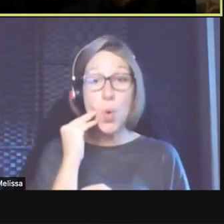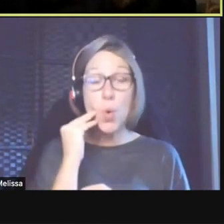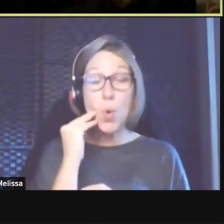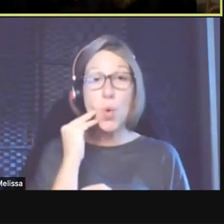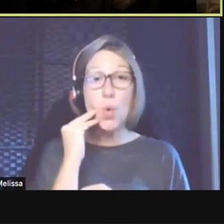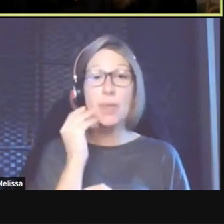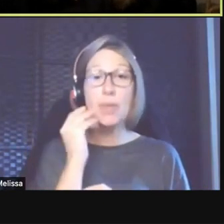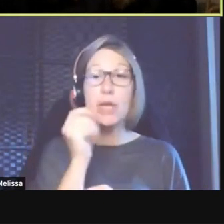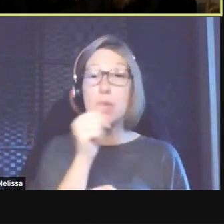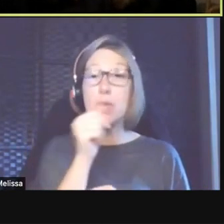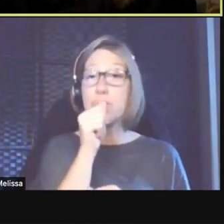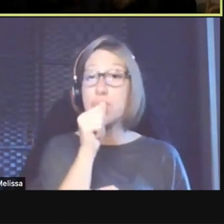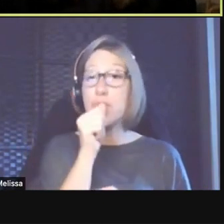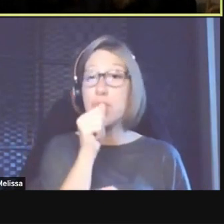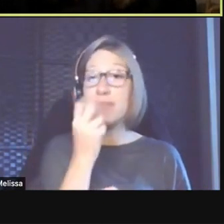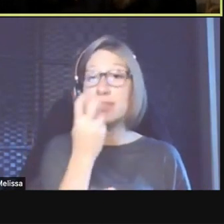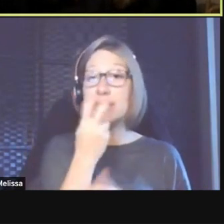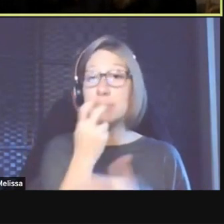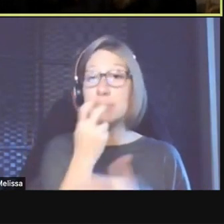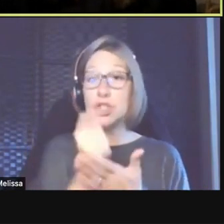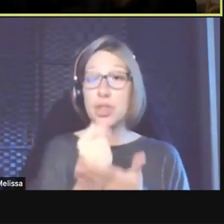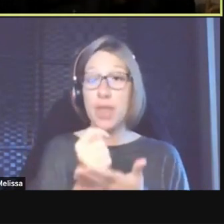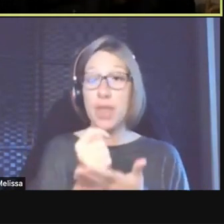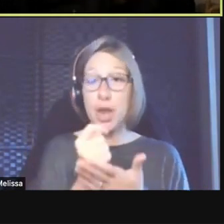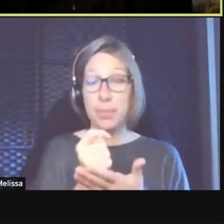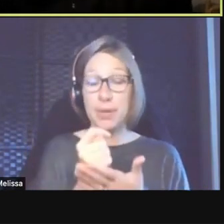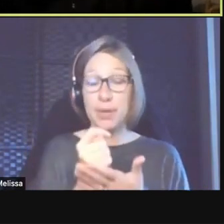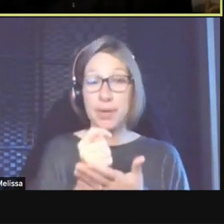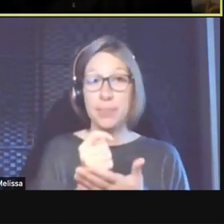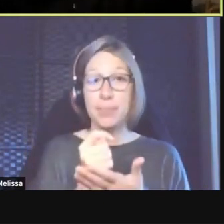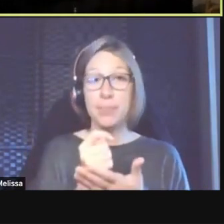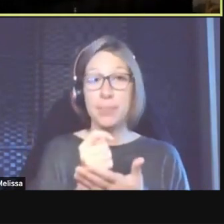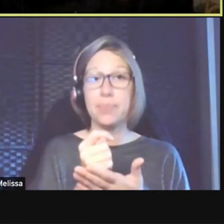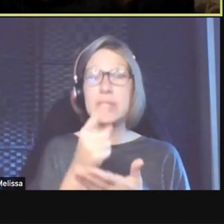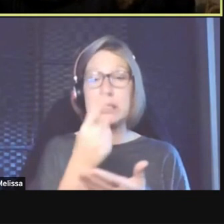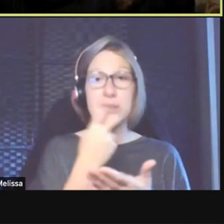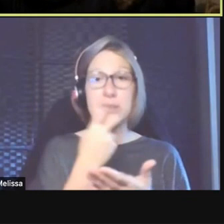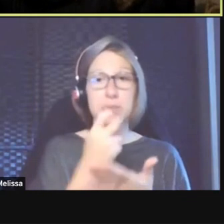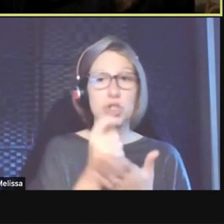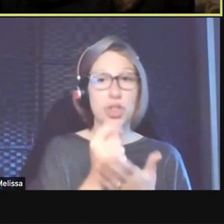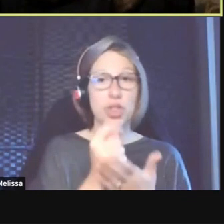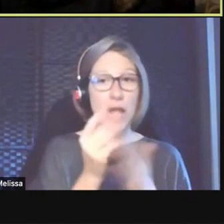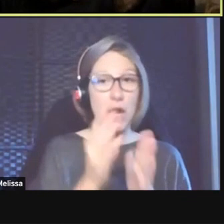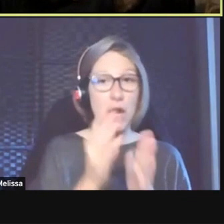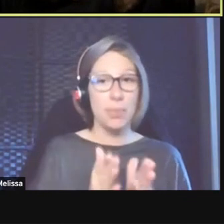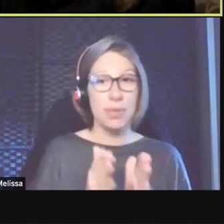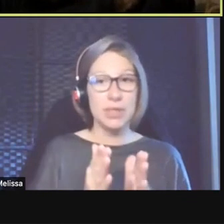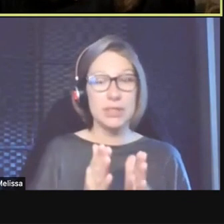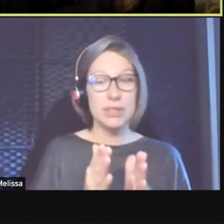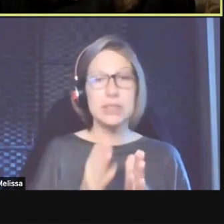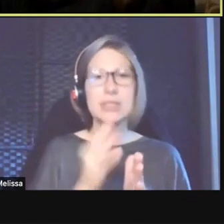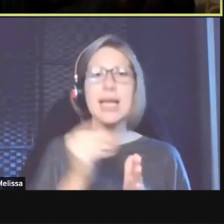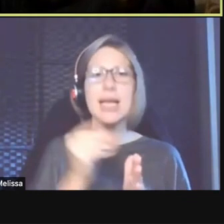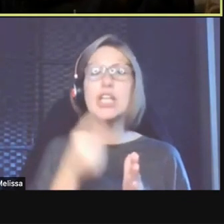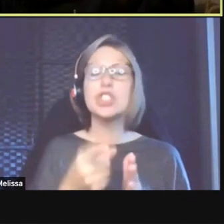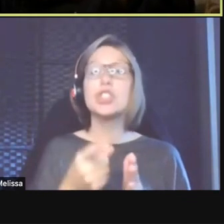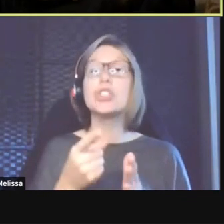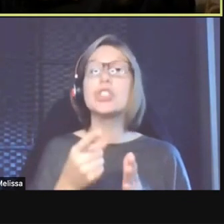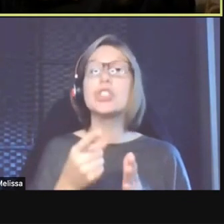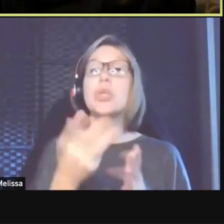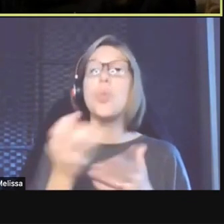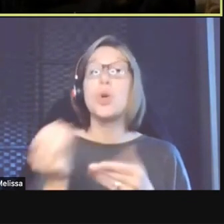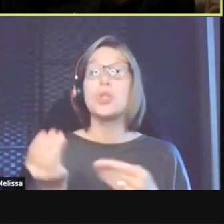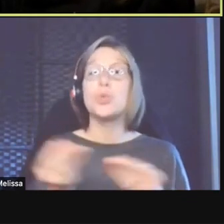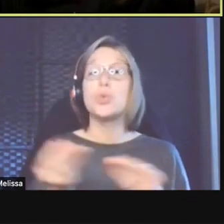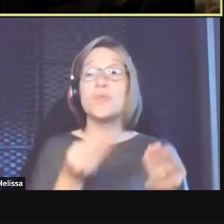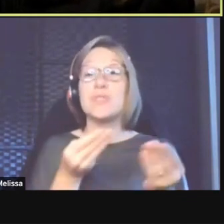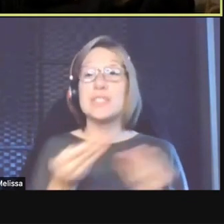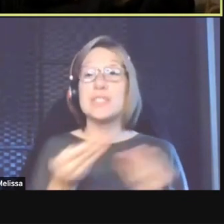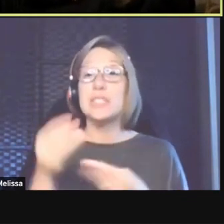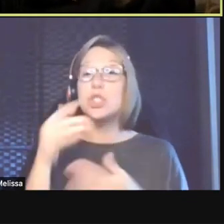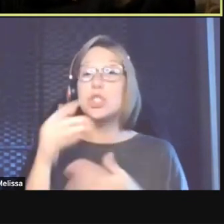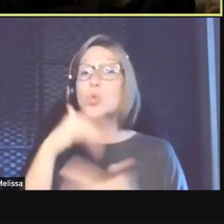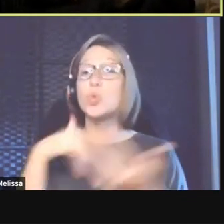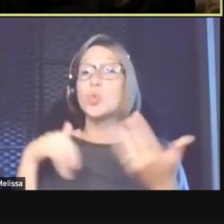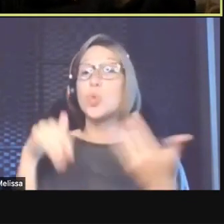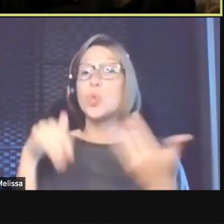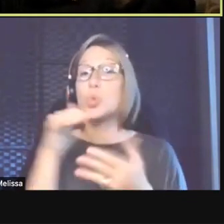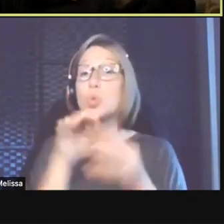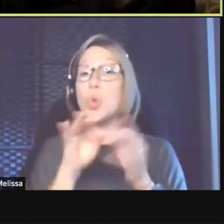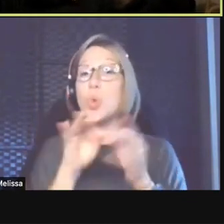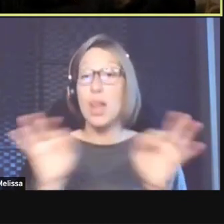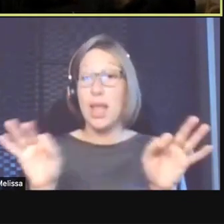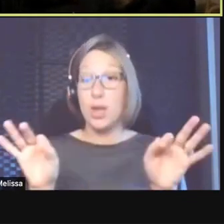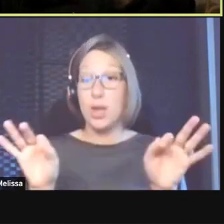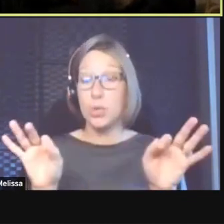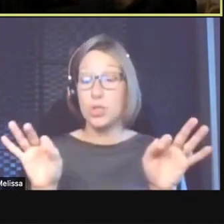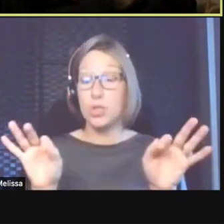private speech therapy. This is his speech therapist with him, and she's there to facilitate social language. And so